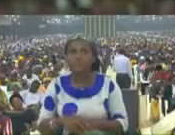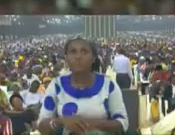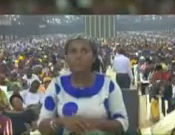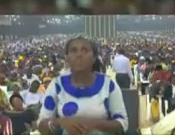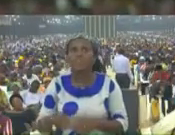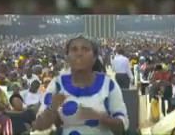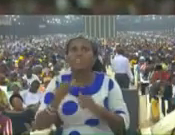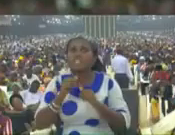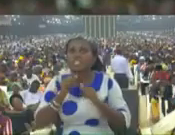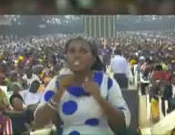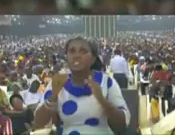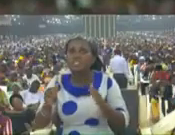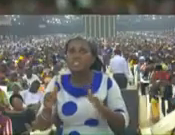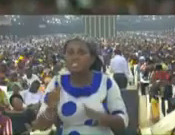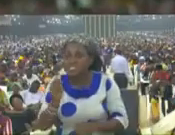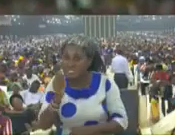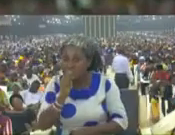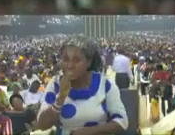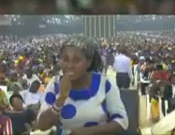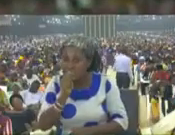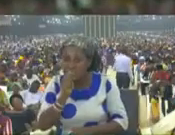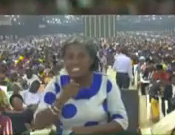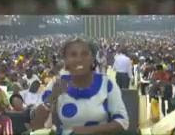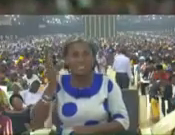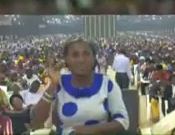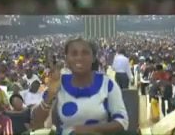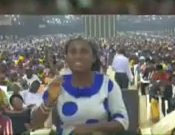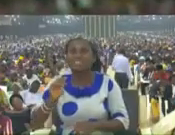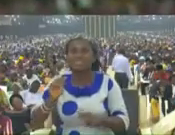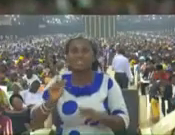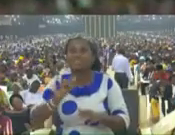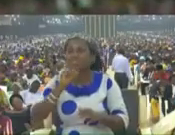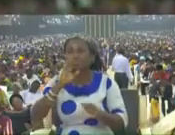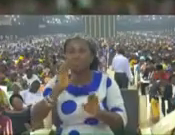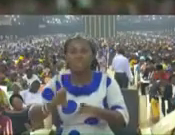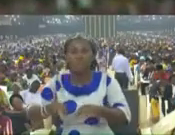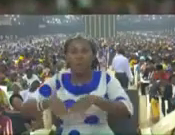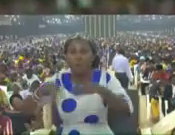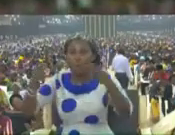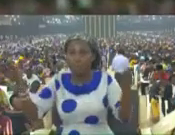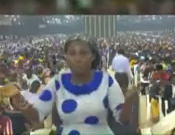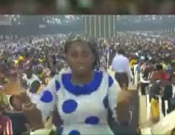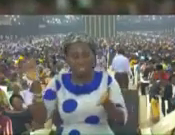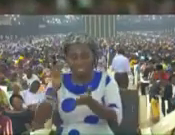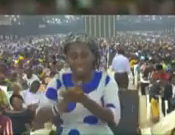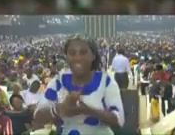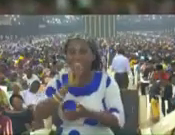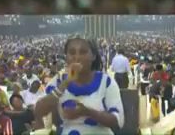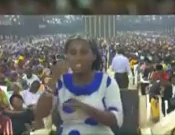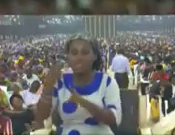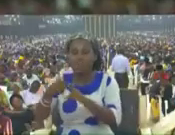nothing hid that will not come to the open. That is the word of God.